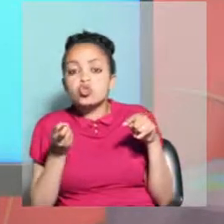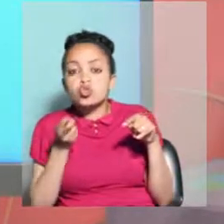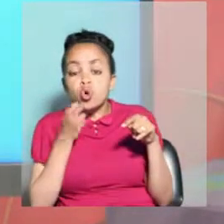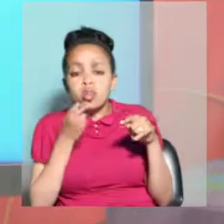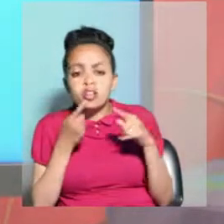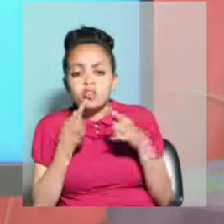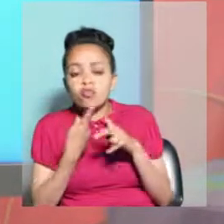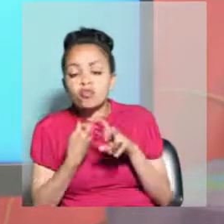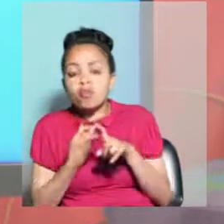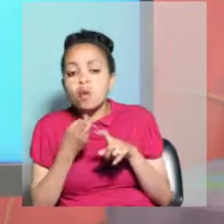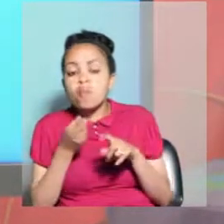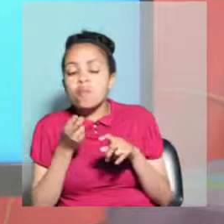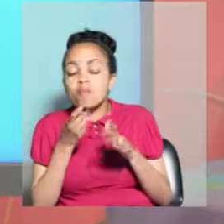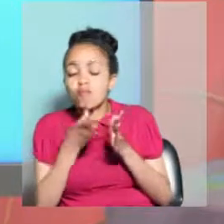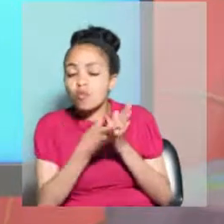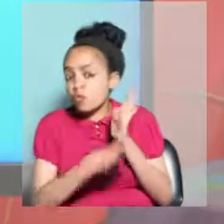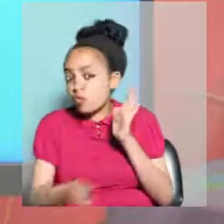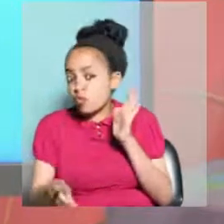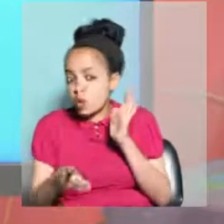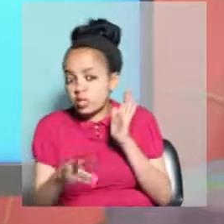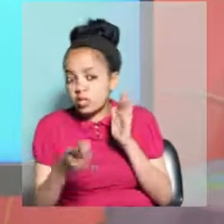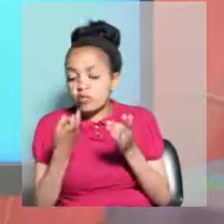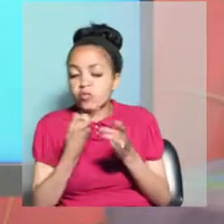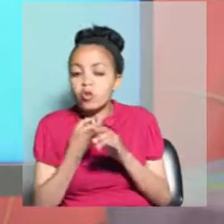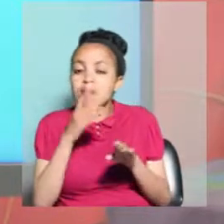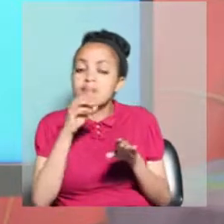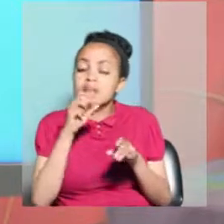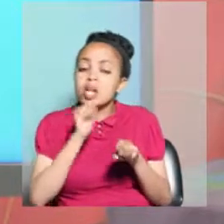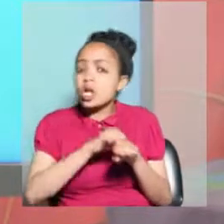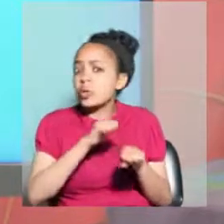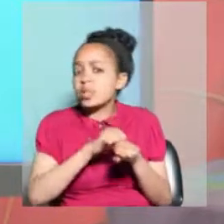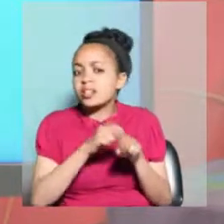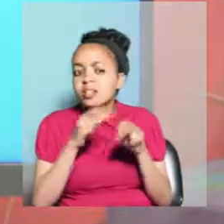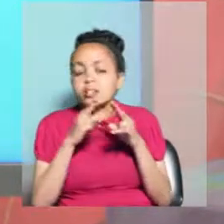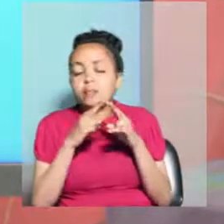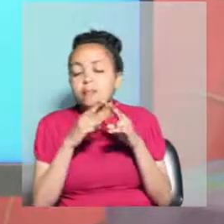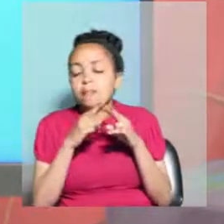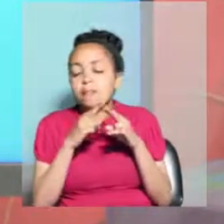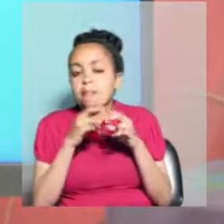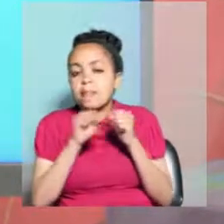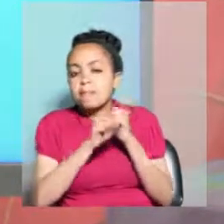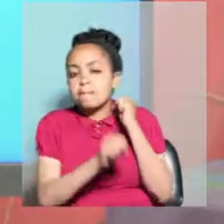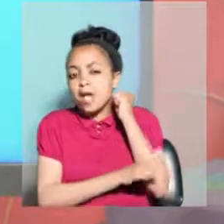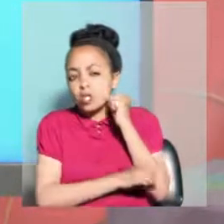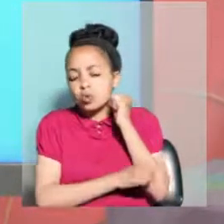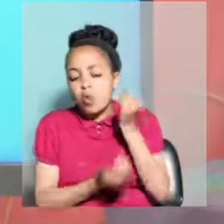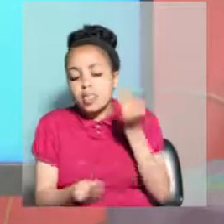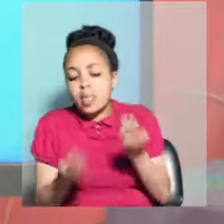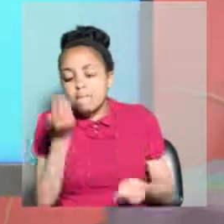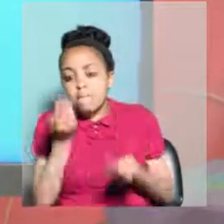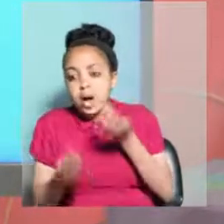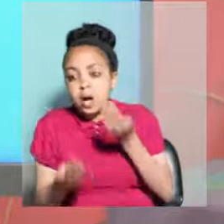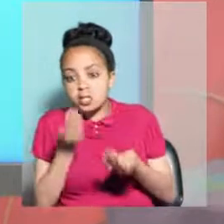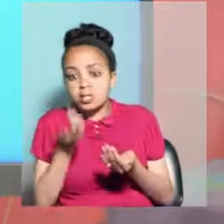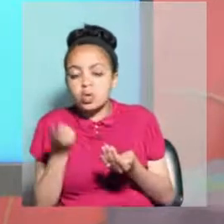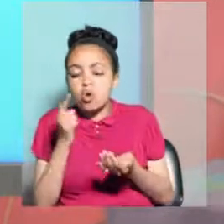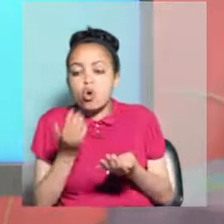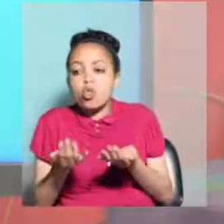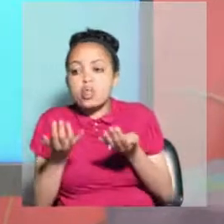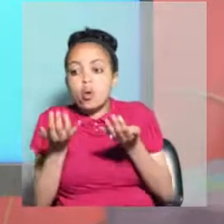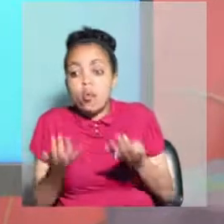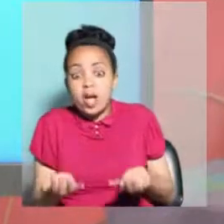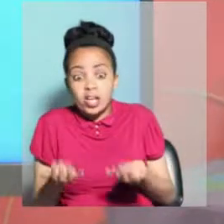liquid when simple filtration is not adequate, which is based on the mass or that of weight